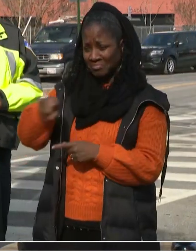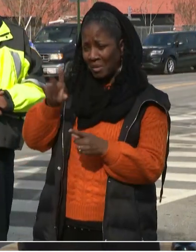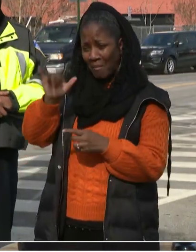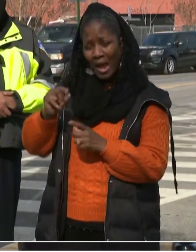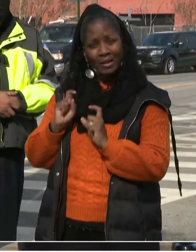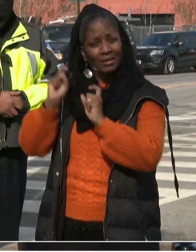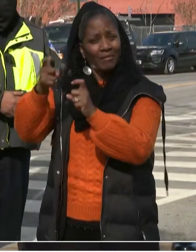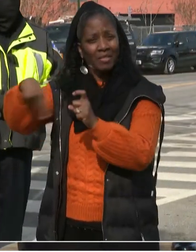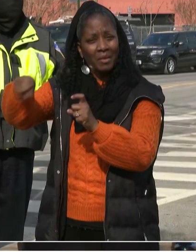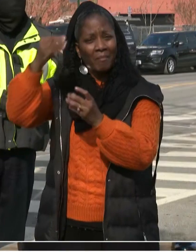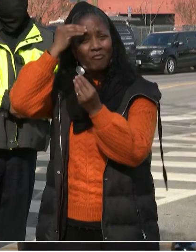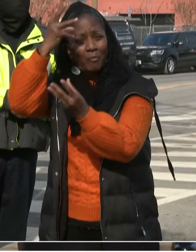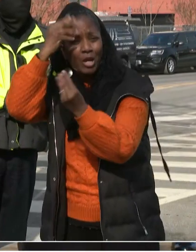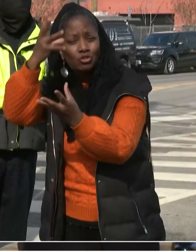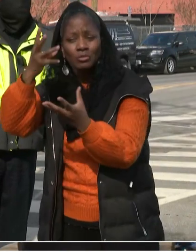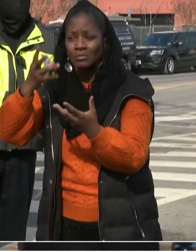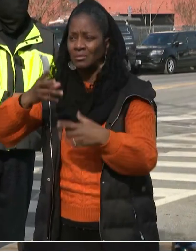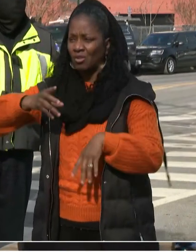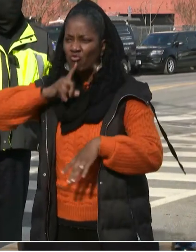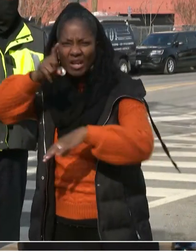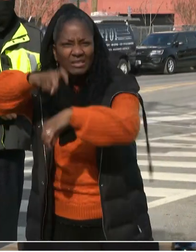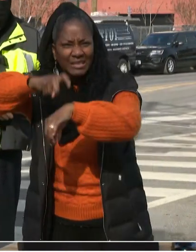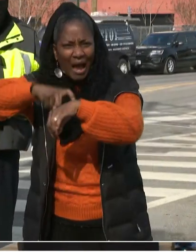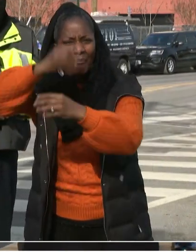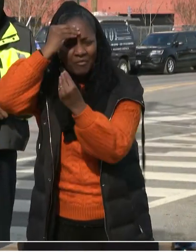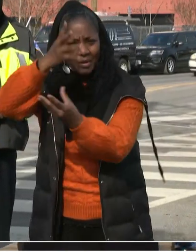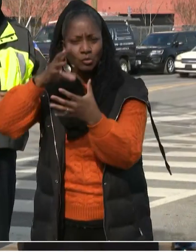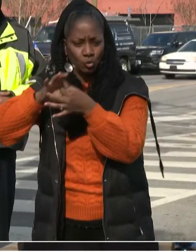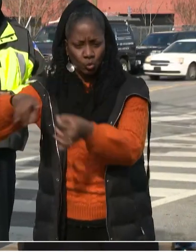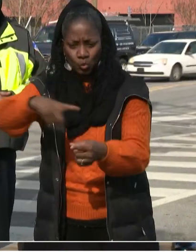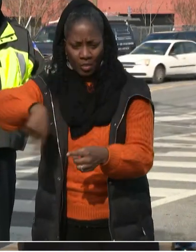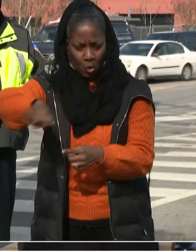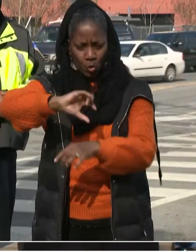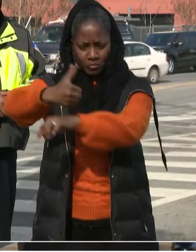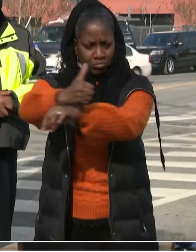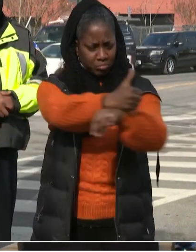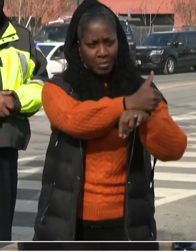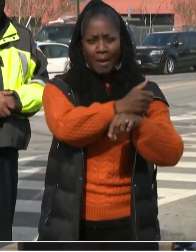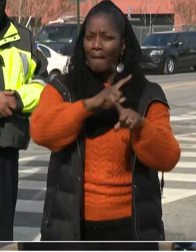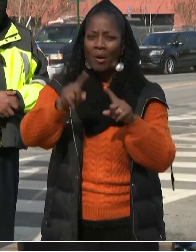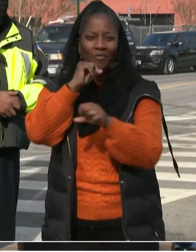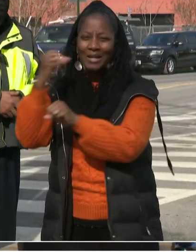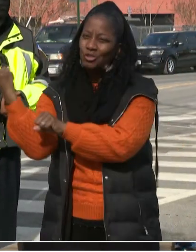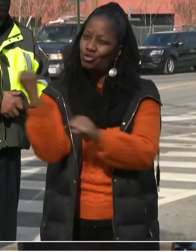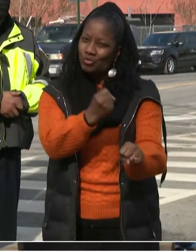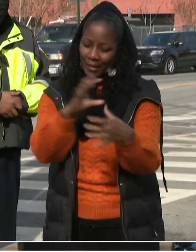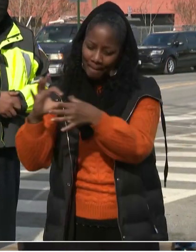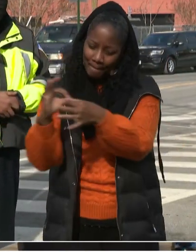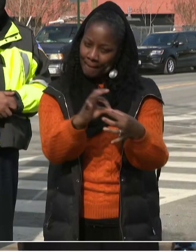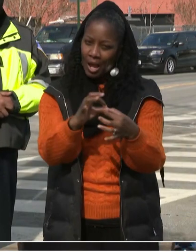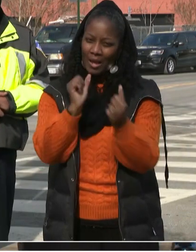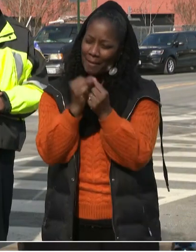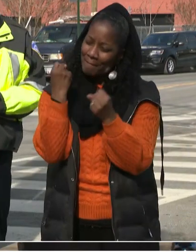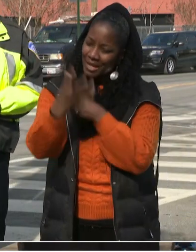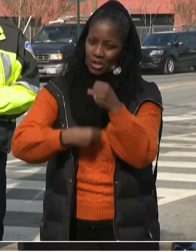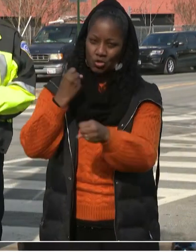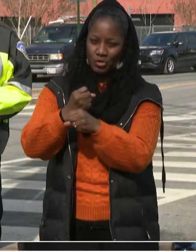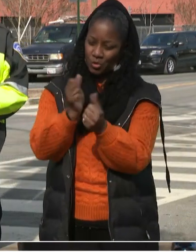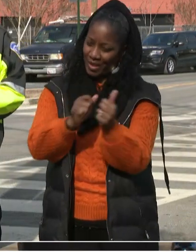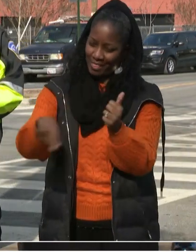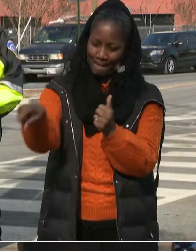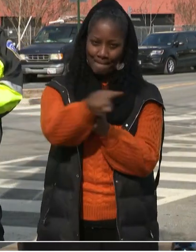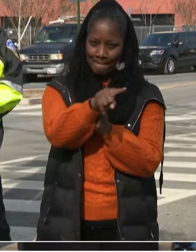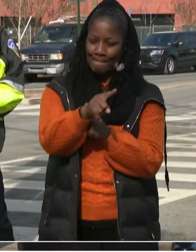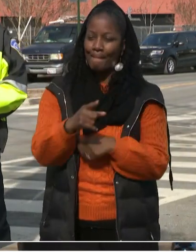information in almost real time to those municipalities, but we haven't strengthened the bonds in many years. And we're